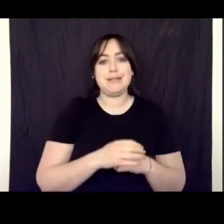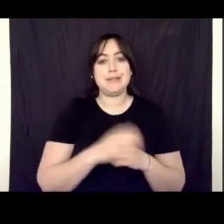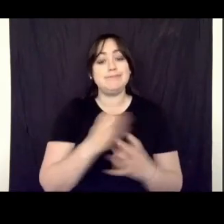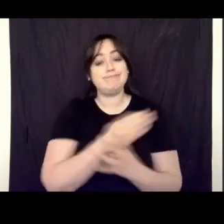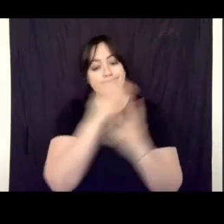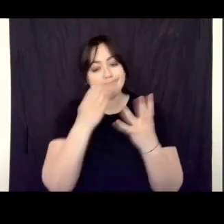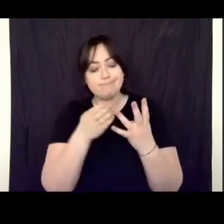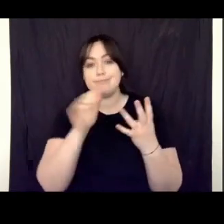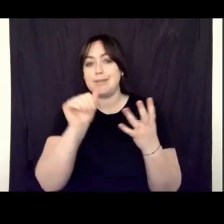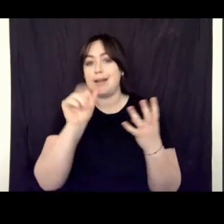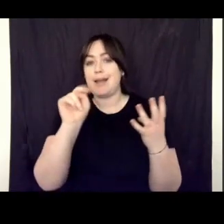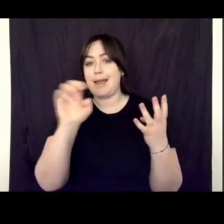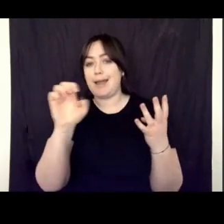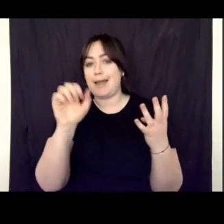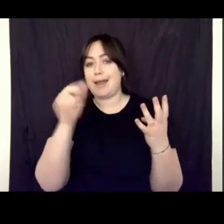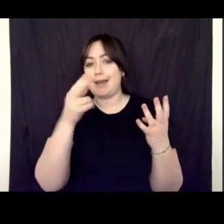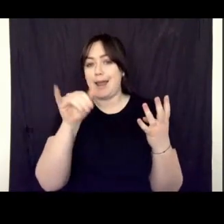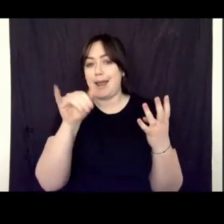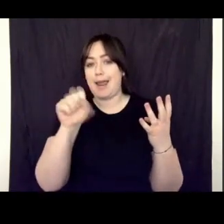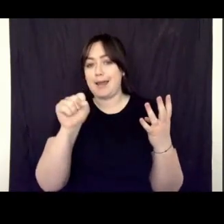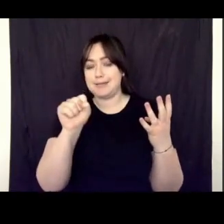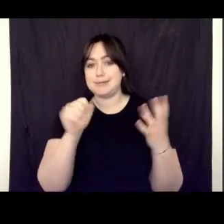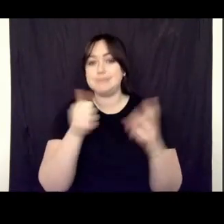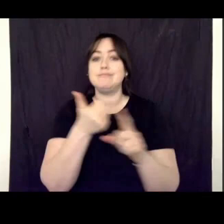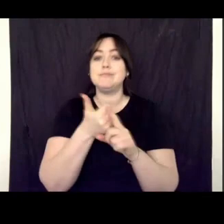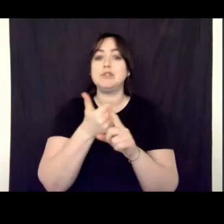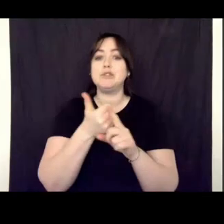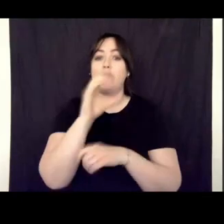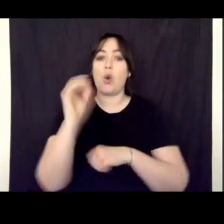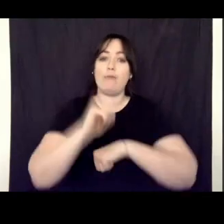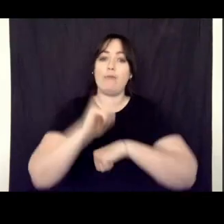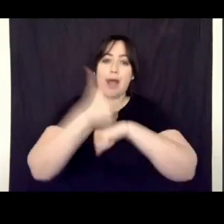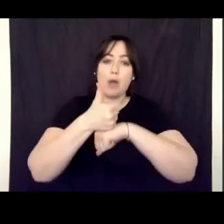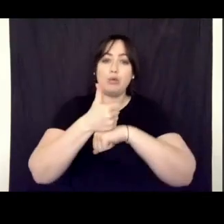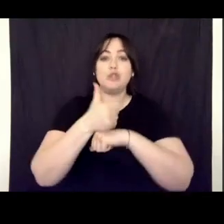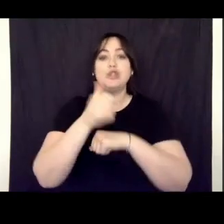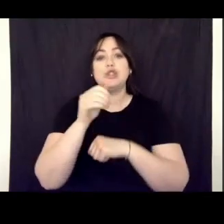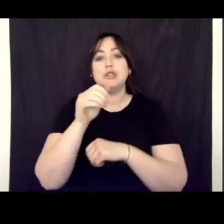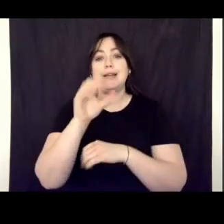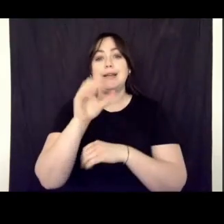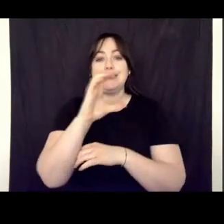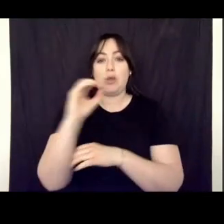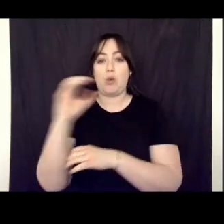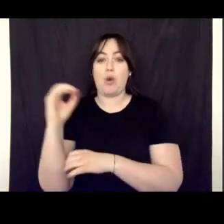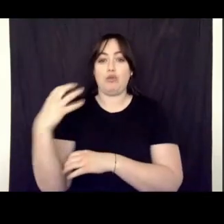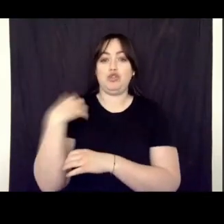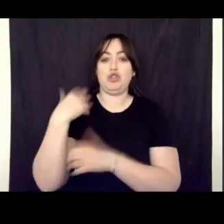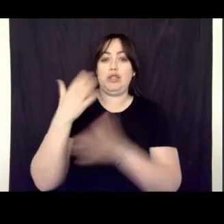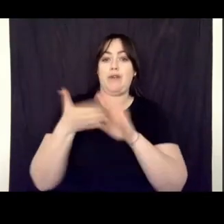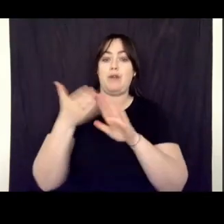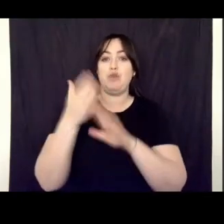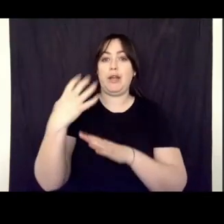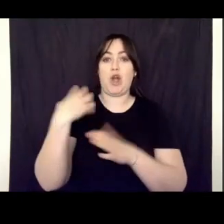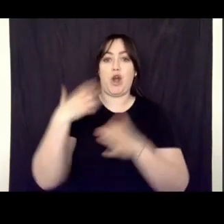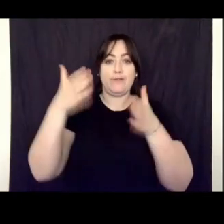We also have Ann Hayes. She's the co-founder and chief operating officer of Inclusive